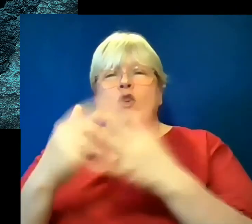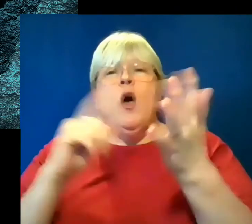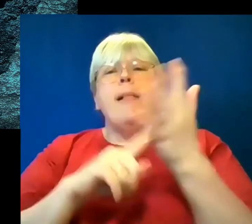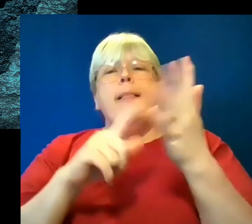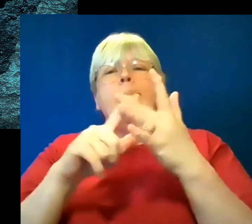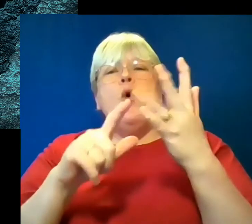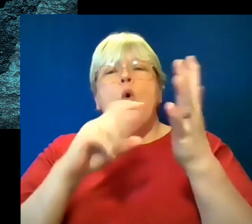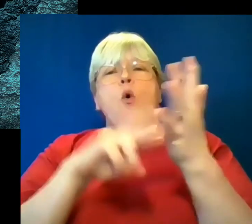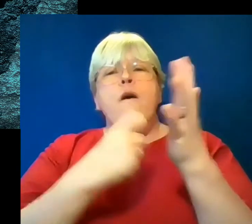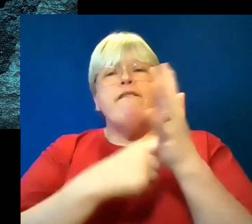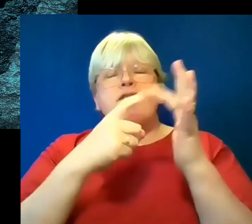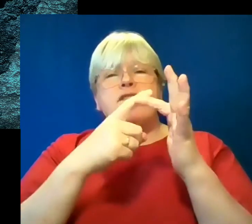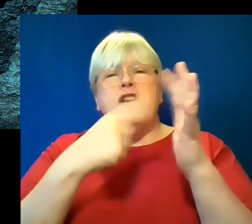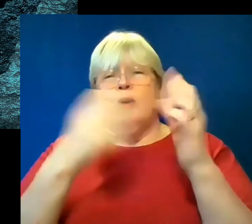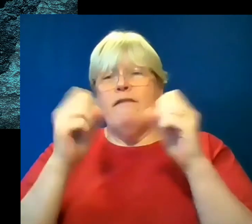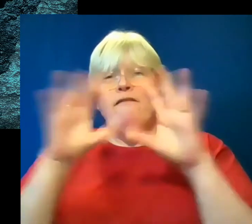most famous